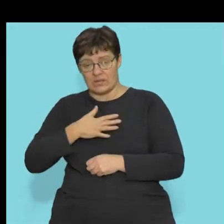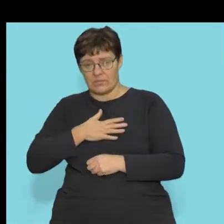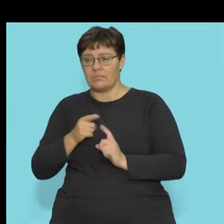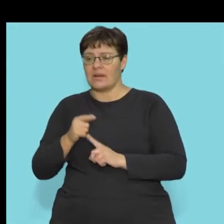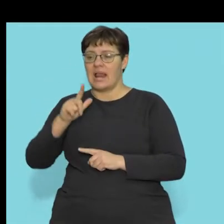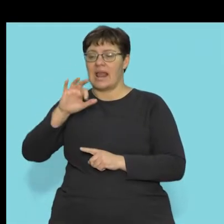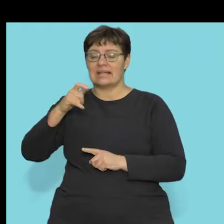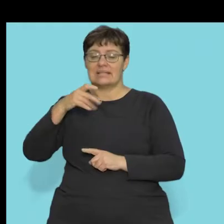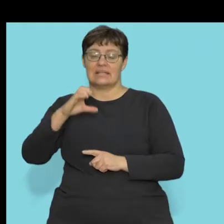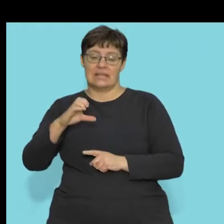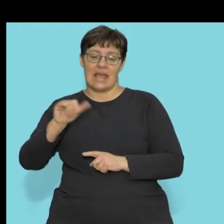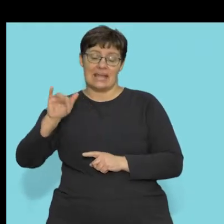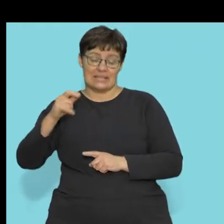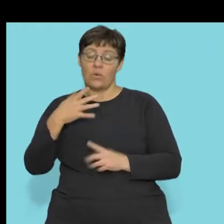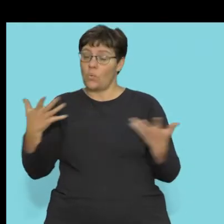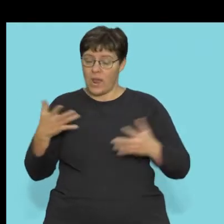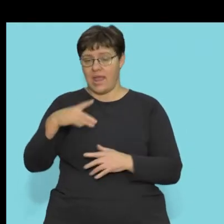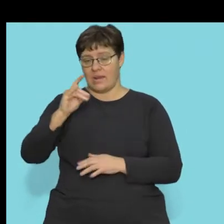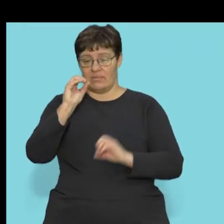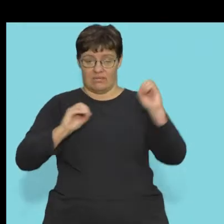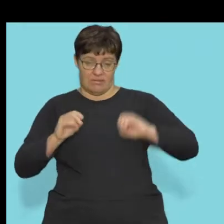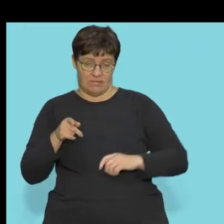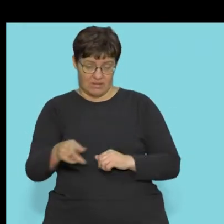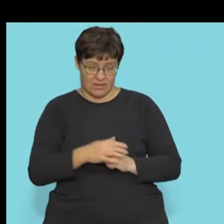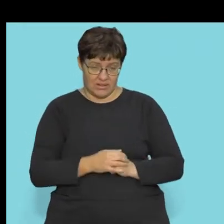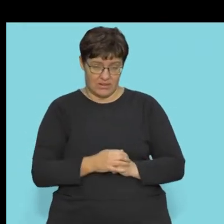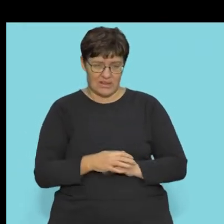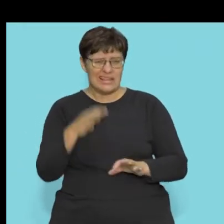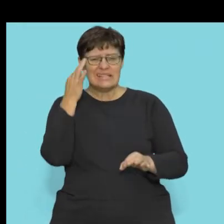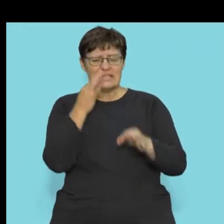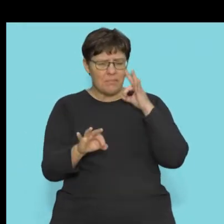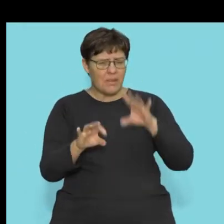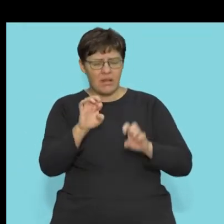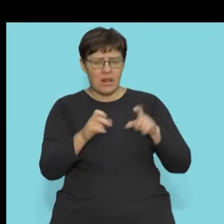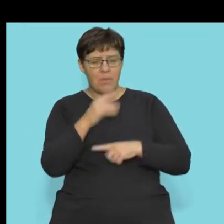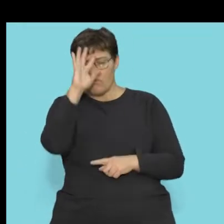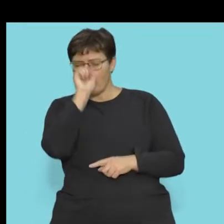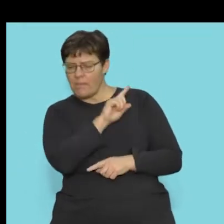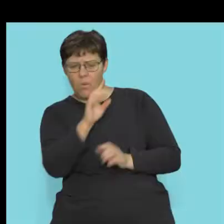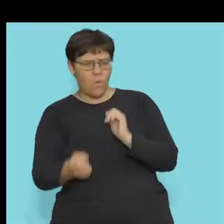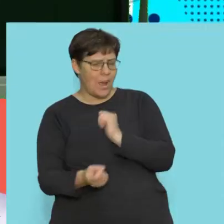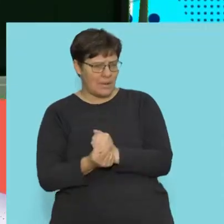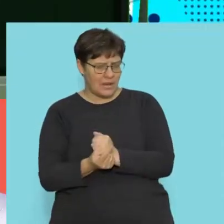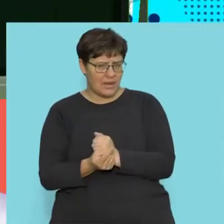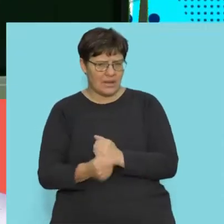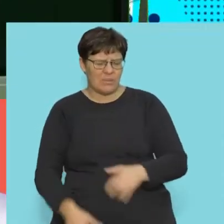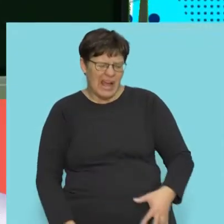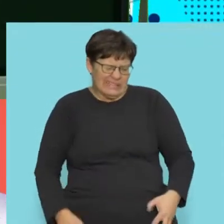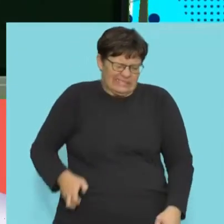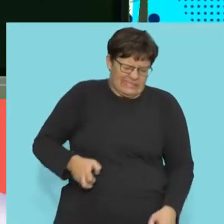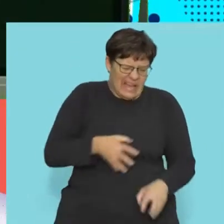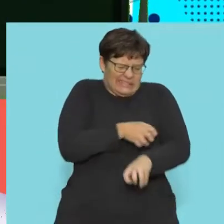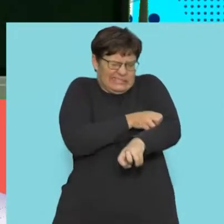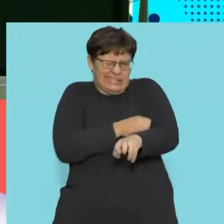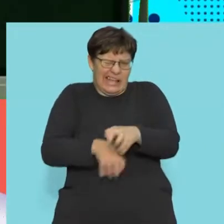form lactic acid in animal cells. So guys, the simple analogy for being able to remind you of what happens when you have